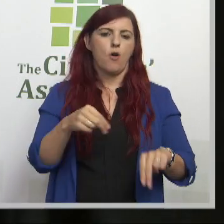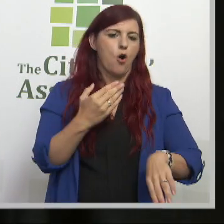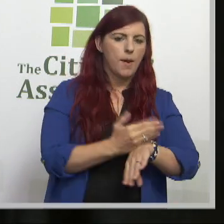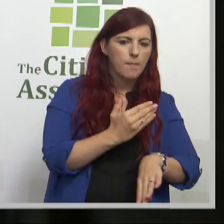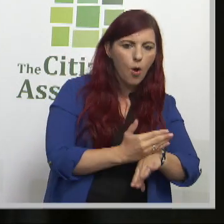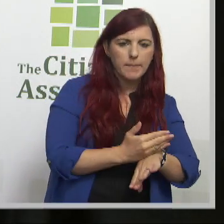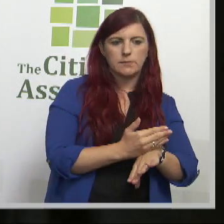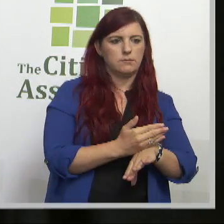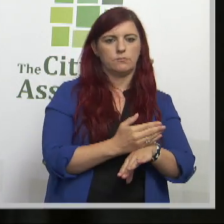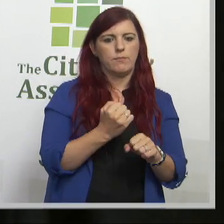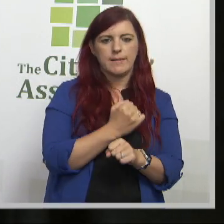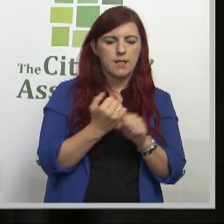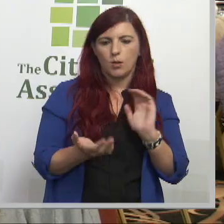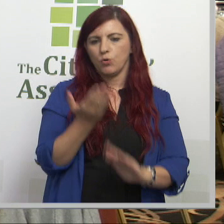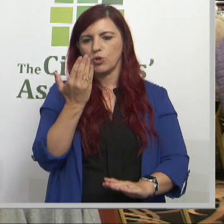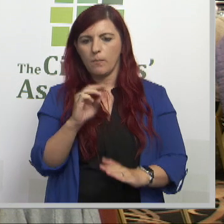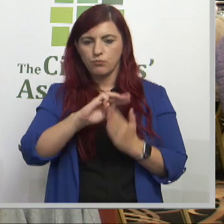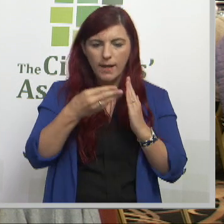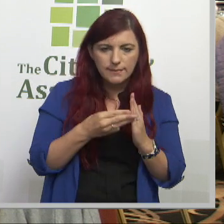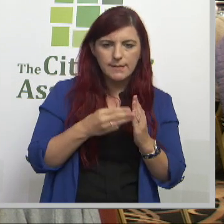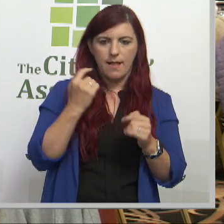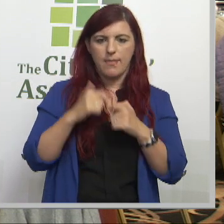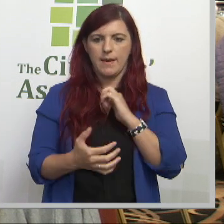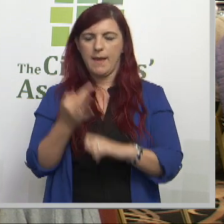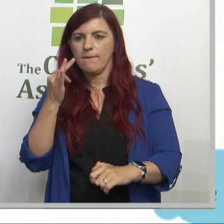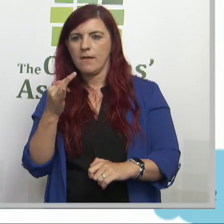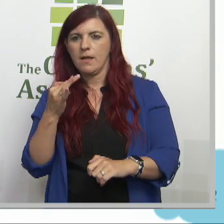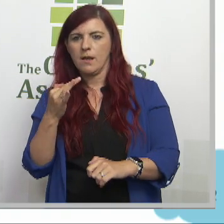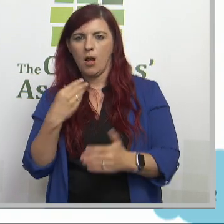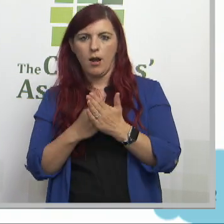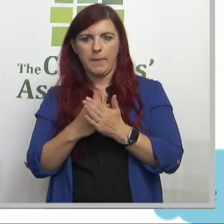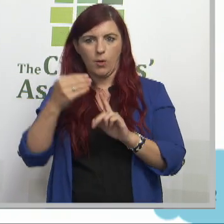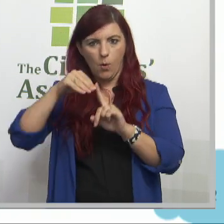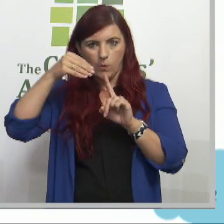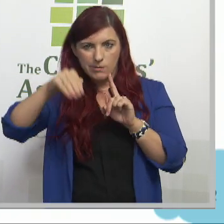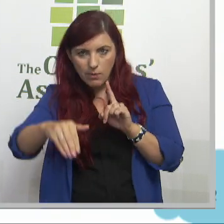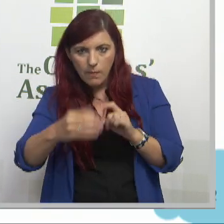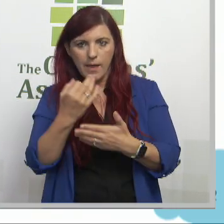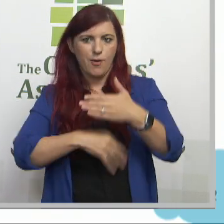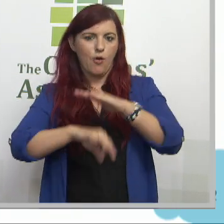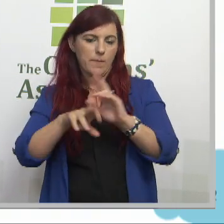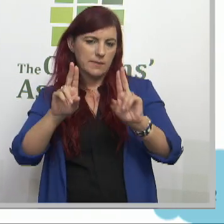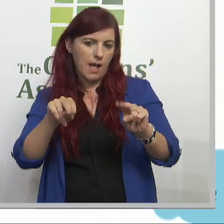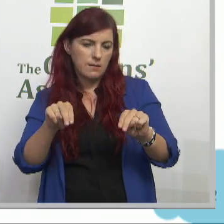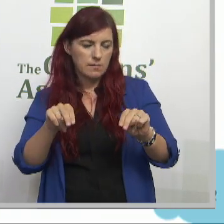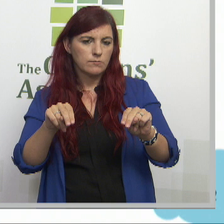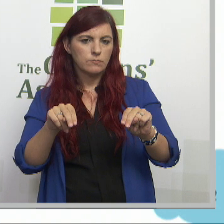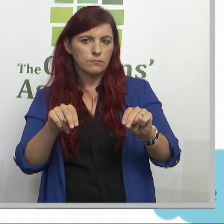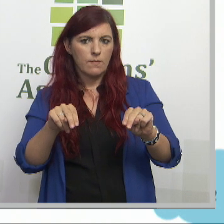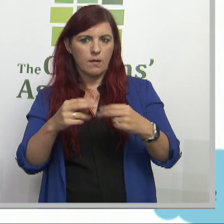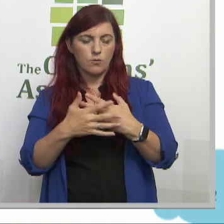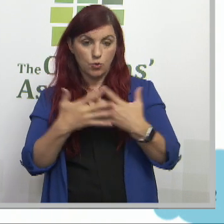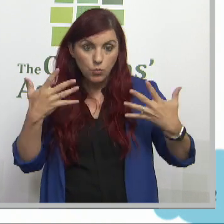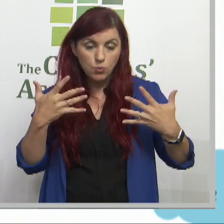up prices by stimulating things further. And if we're in a downturn, the government can really step in with huge firepower and push